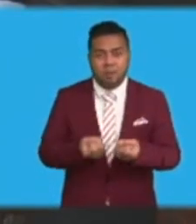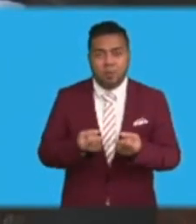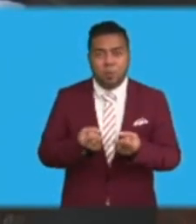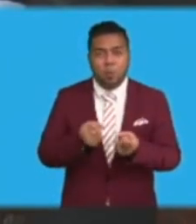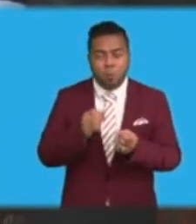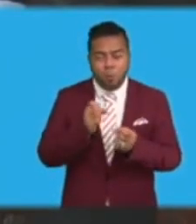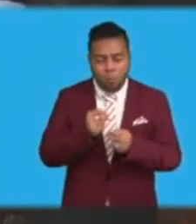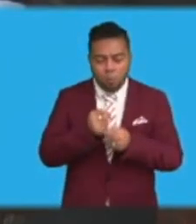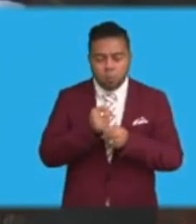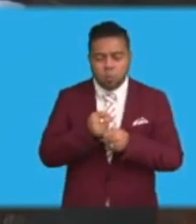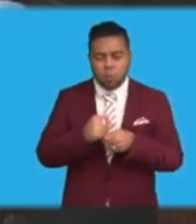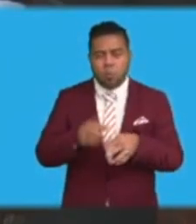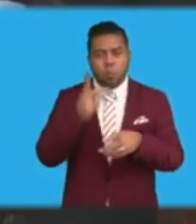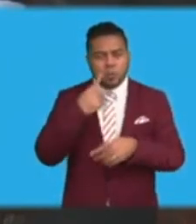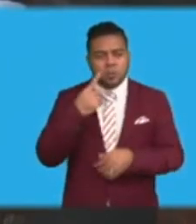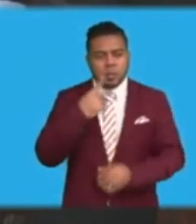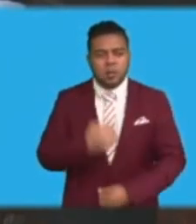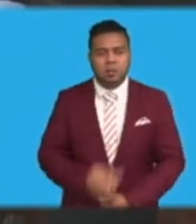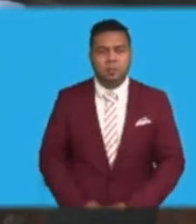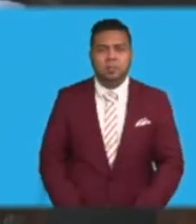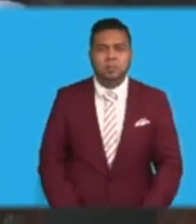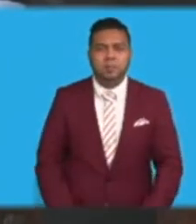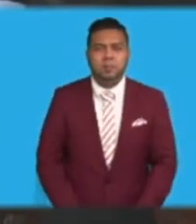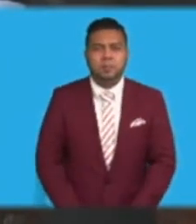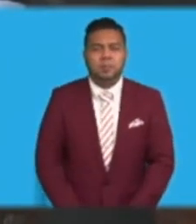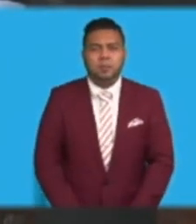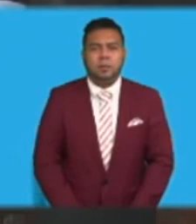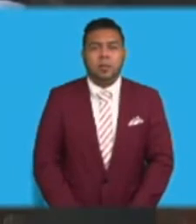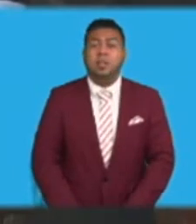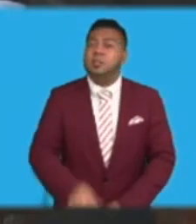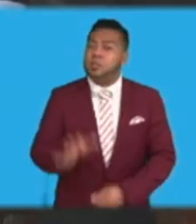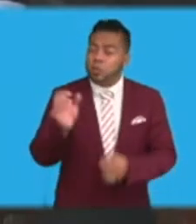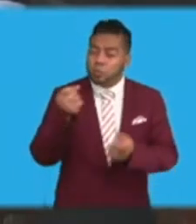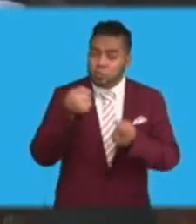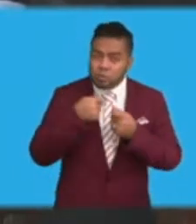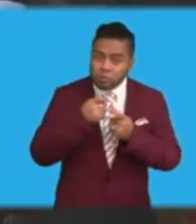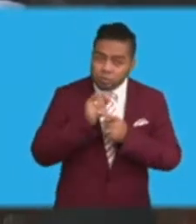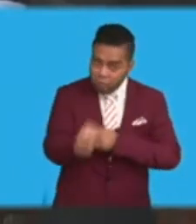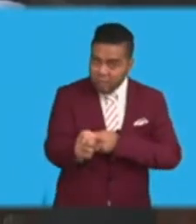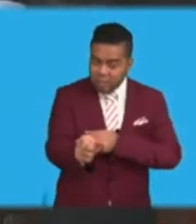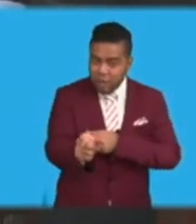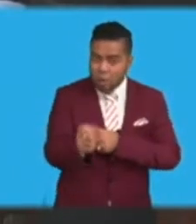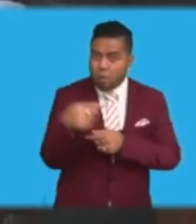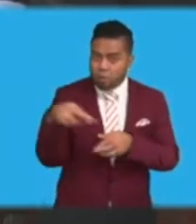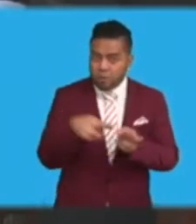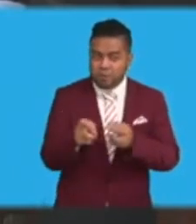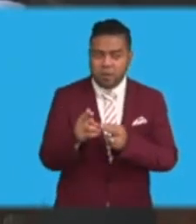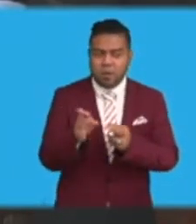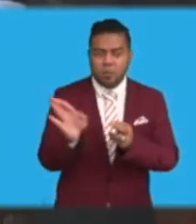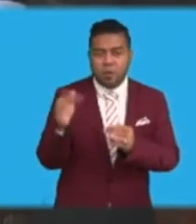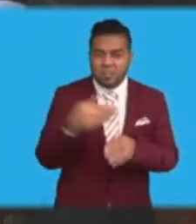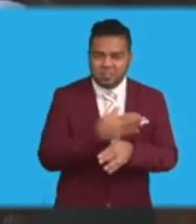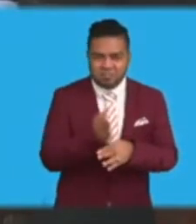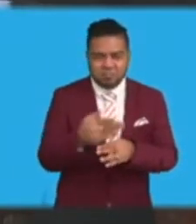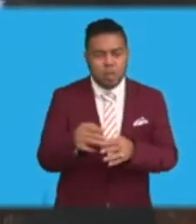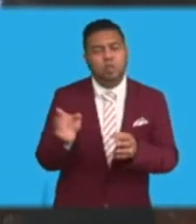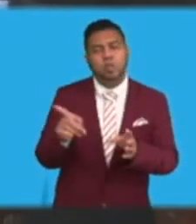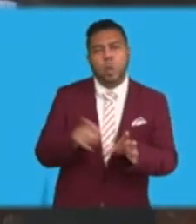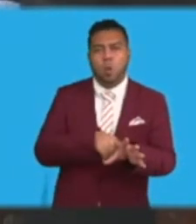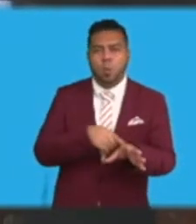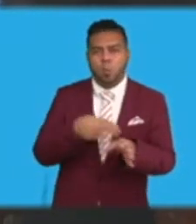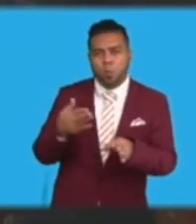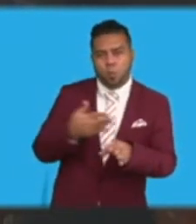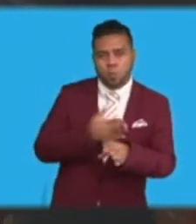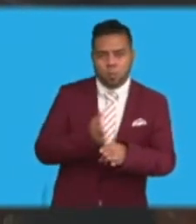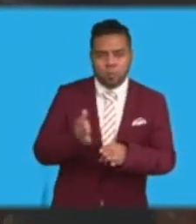flooding. Simply put, straight rivers speed up water descent, while meandering ones slow it down.